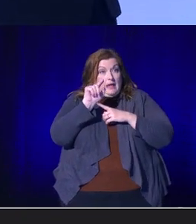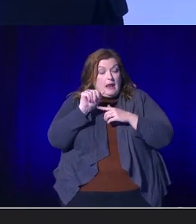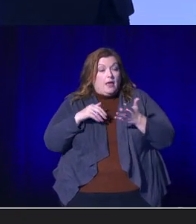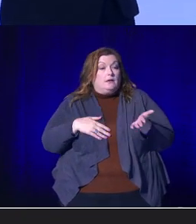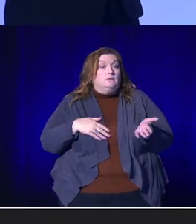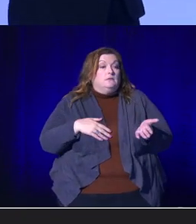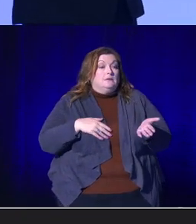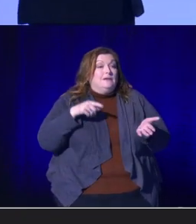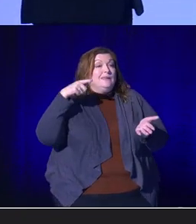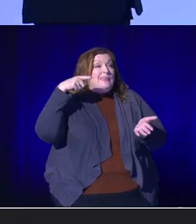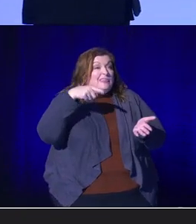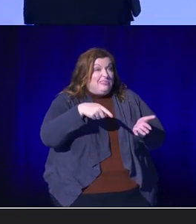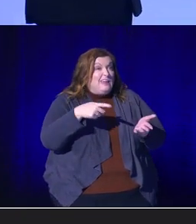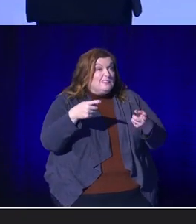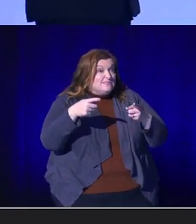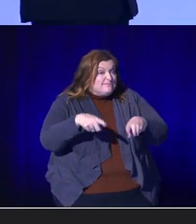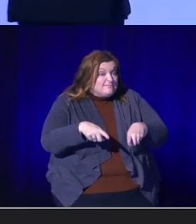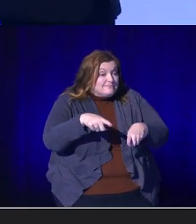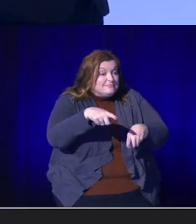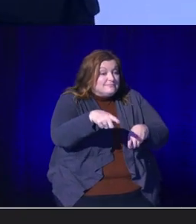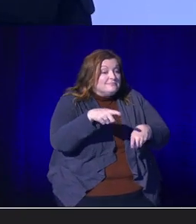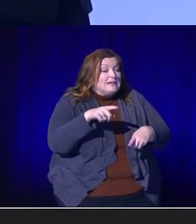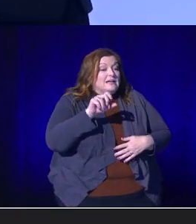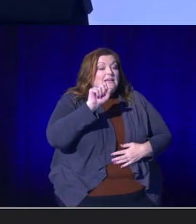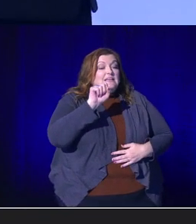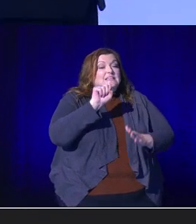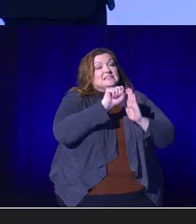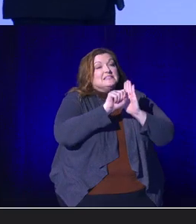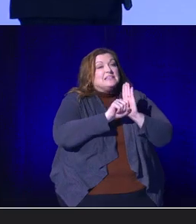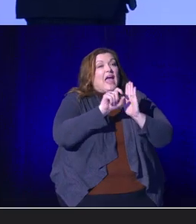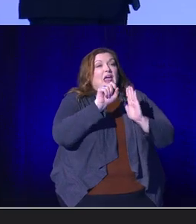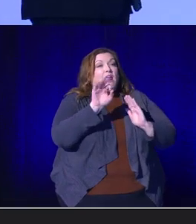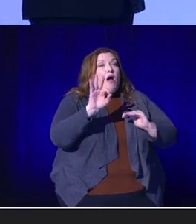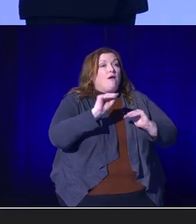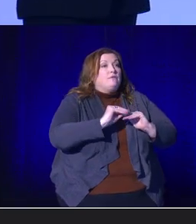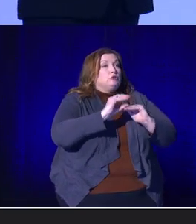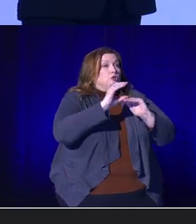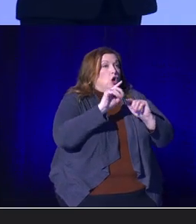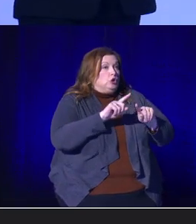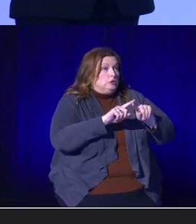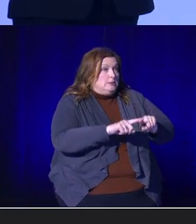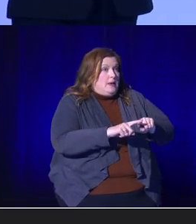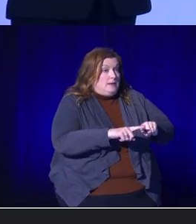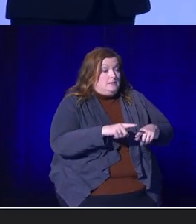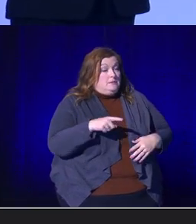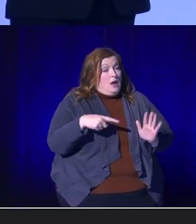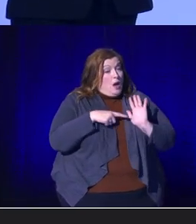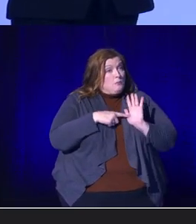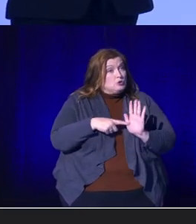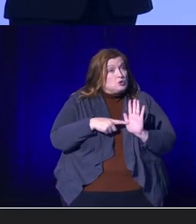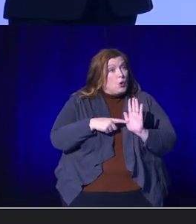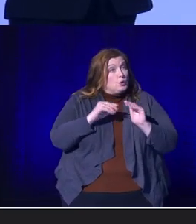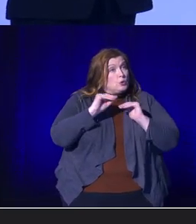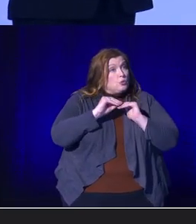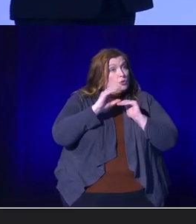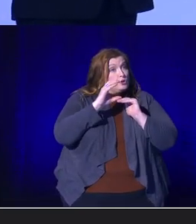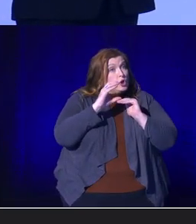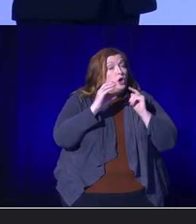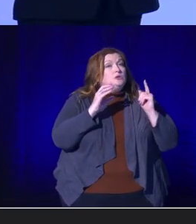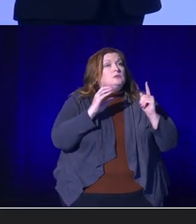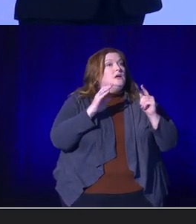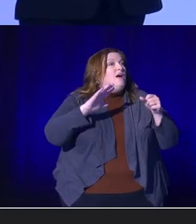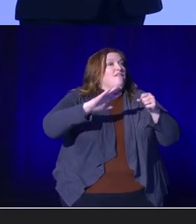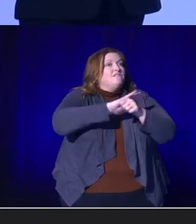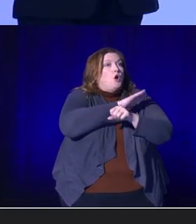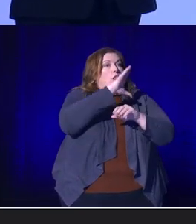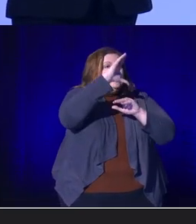this phenomenon is state of charge dependent. So what I'm showing you on the right is a state of charge, so the battery is fully